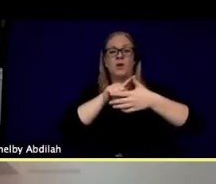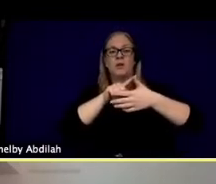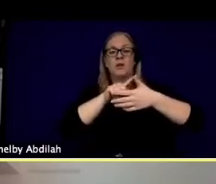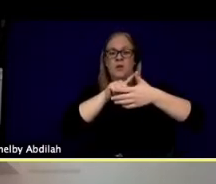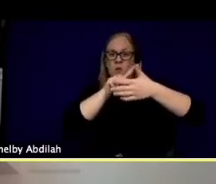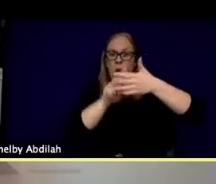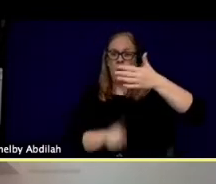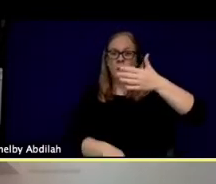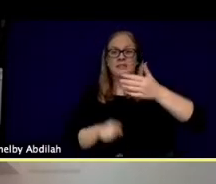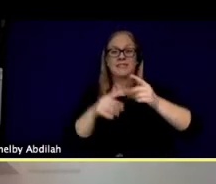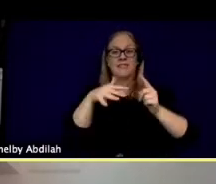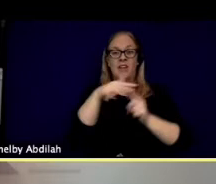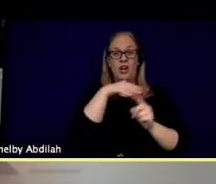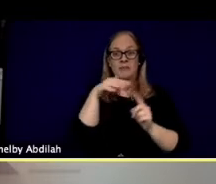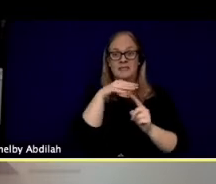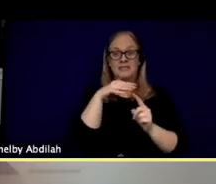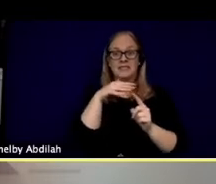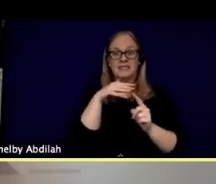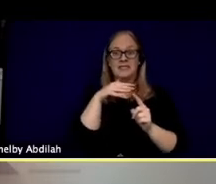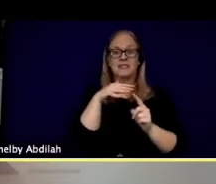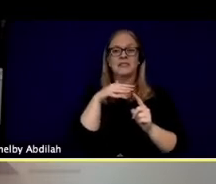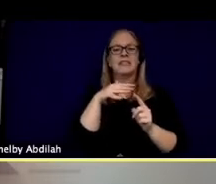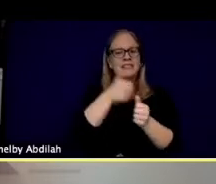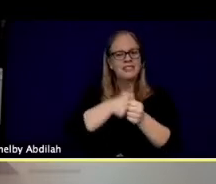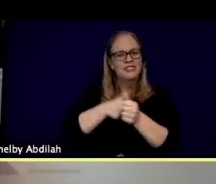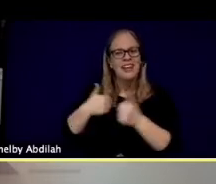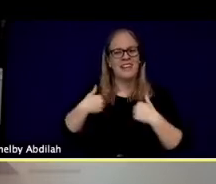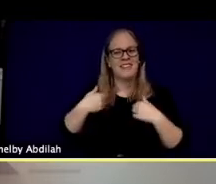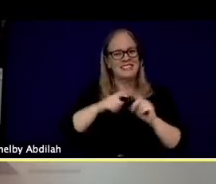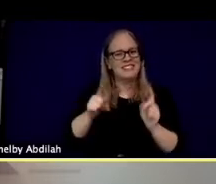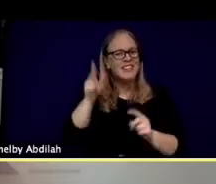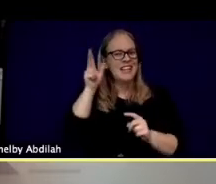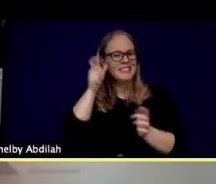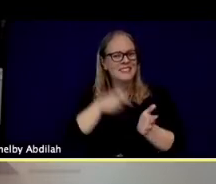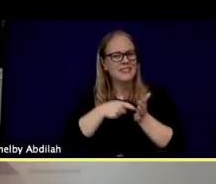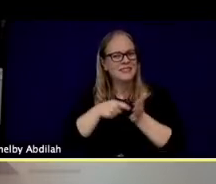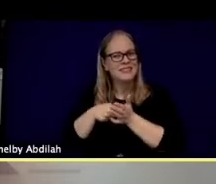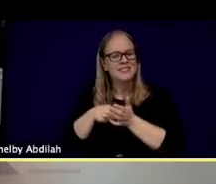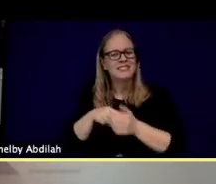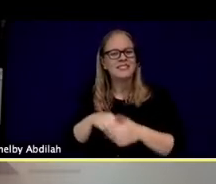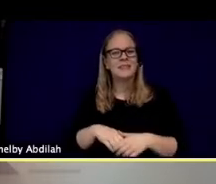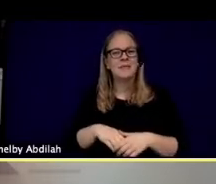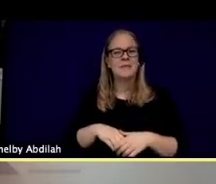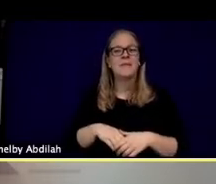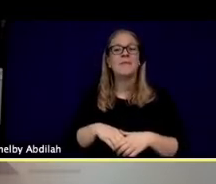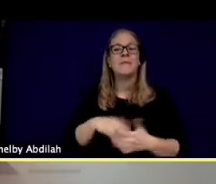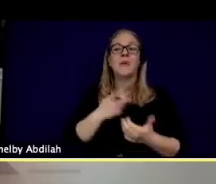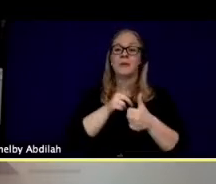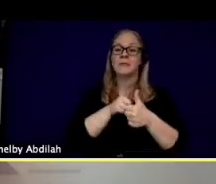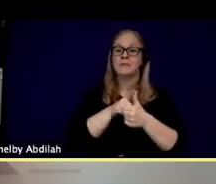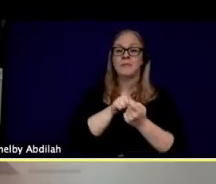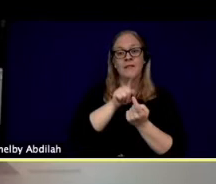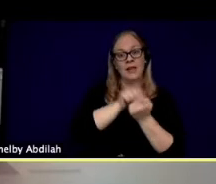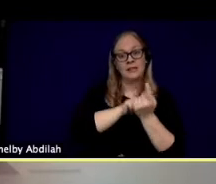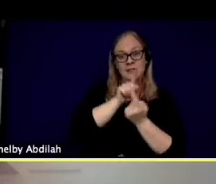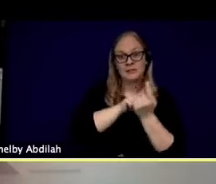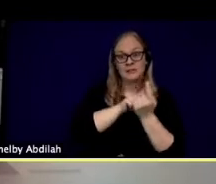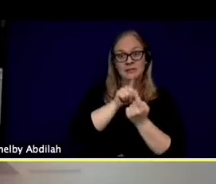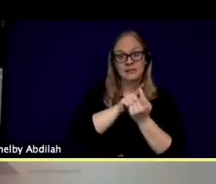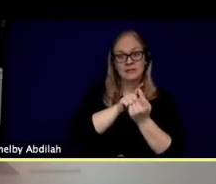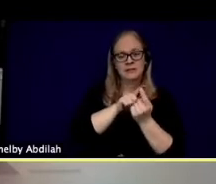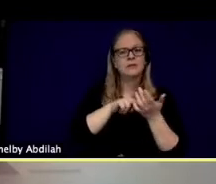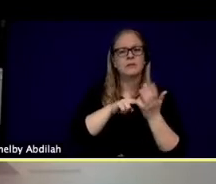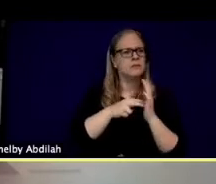environments, there are different listening aspects to it. So one called face-to-face, the ability to talk to someone